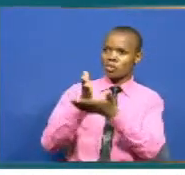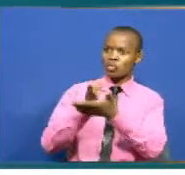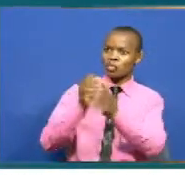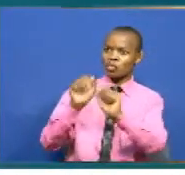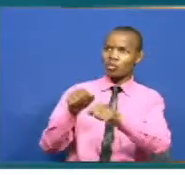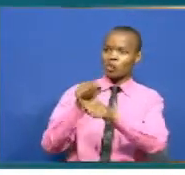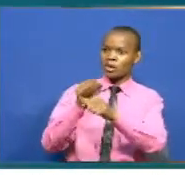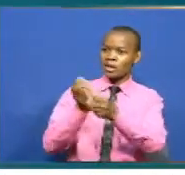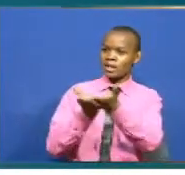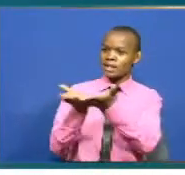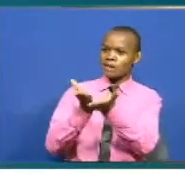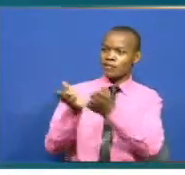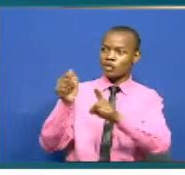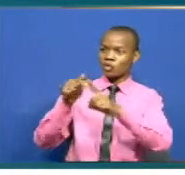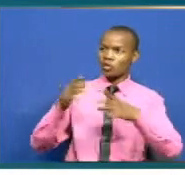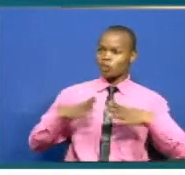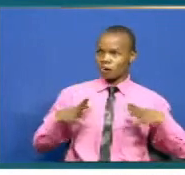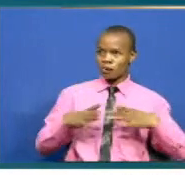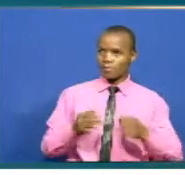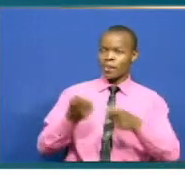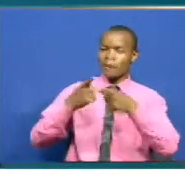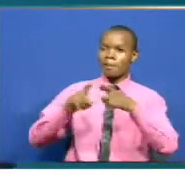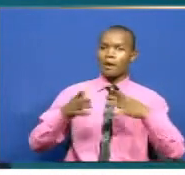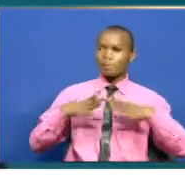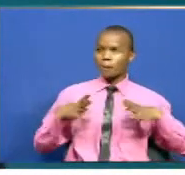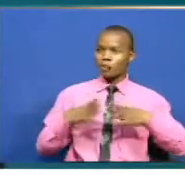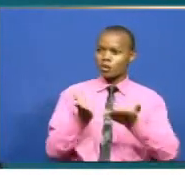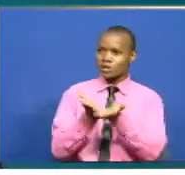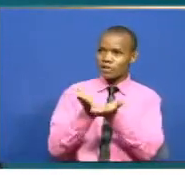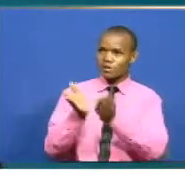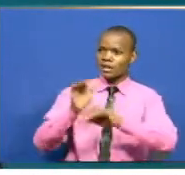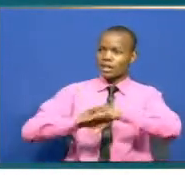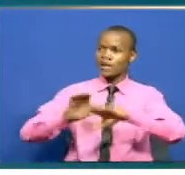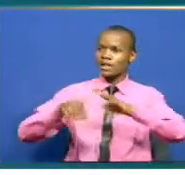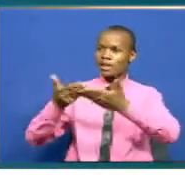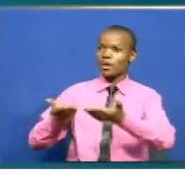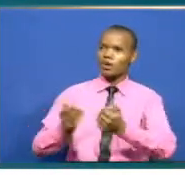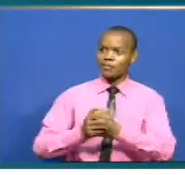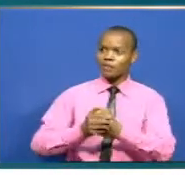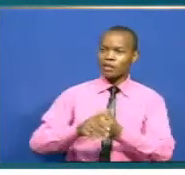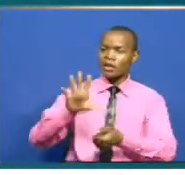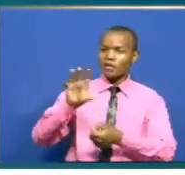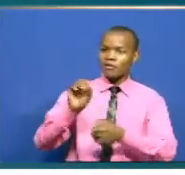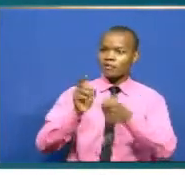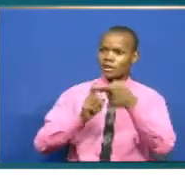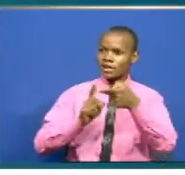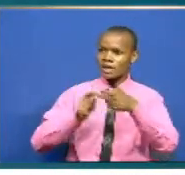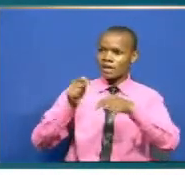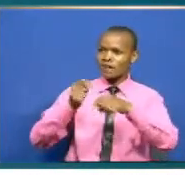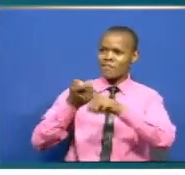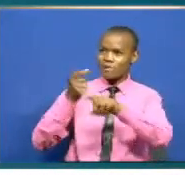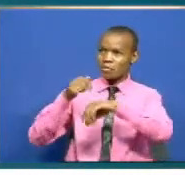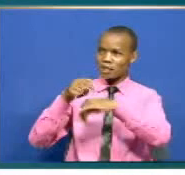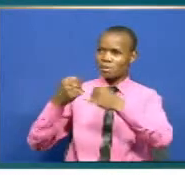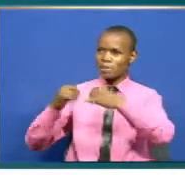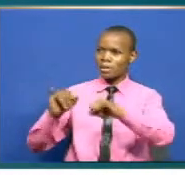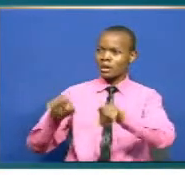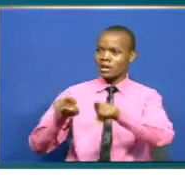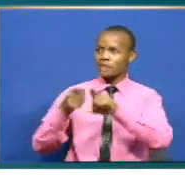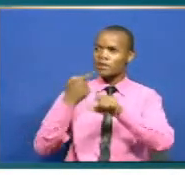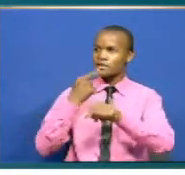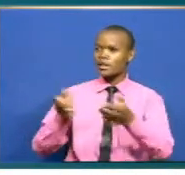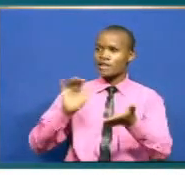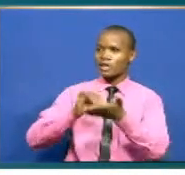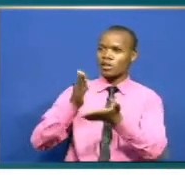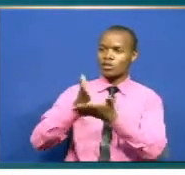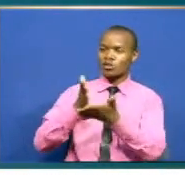are the services that are being provided to the communities? You want to link 50 years of independence and say, we have